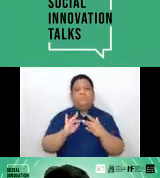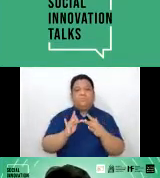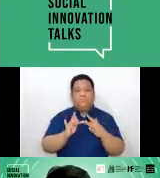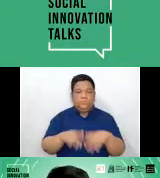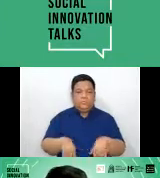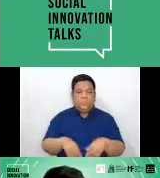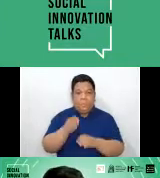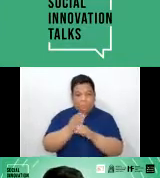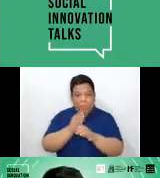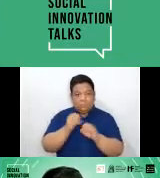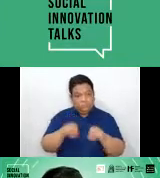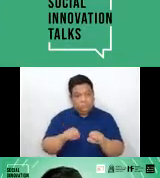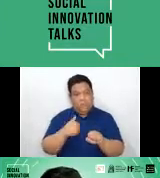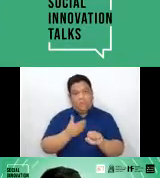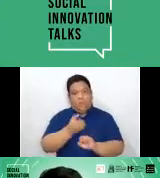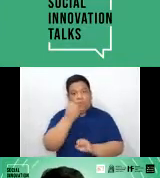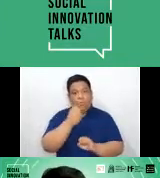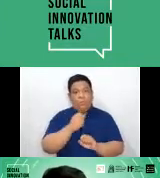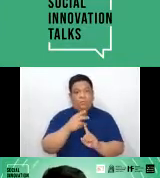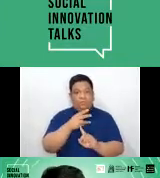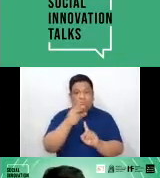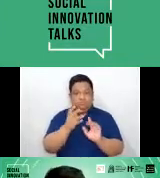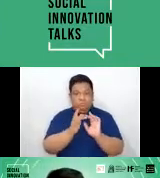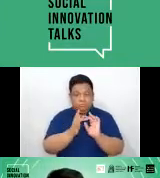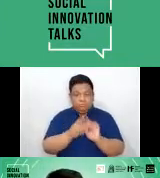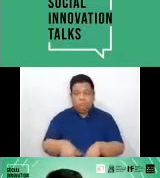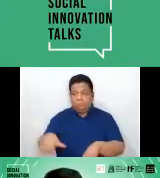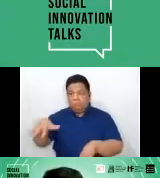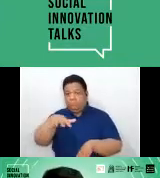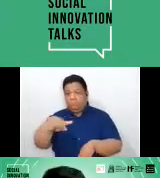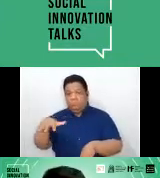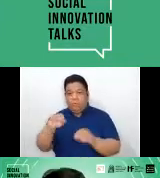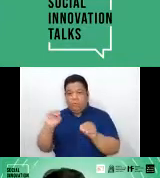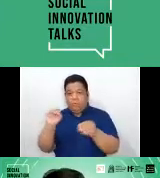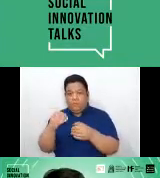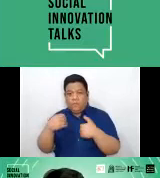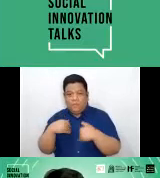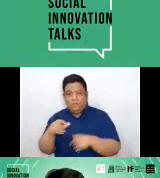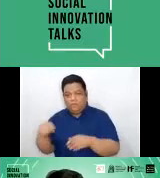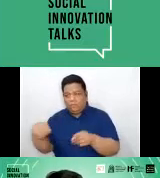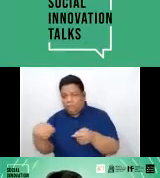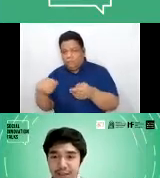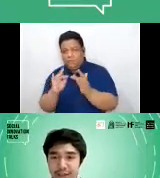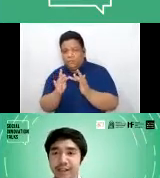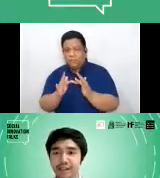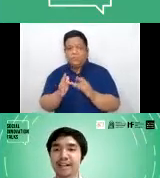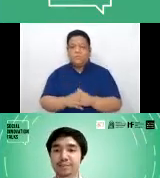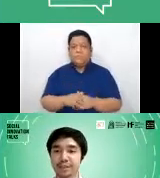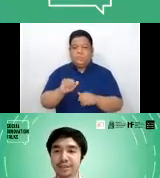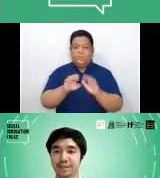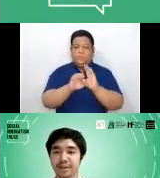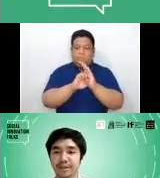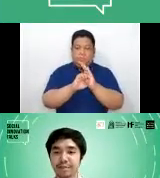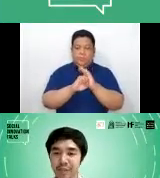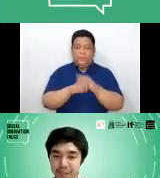may have their own public Wi-Fi. You may have a local area network within your office that stores data. All of those are examples of interconnected